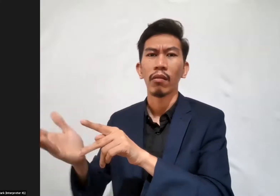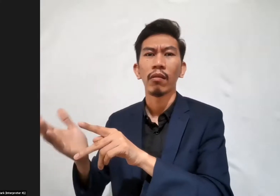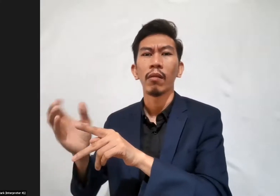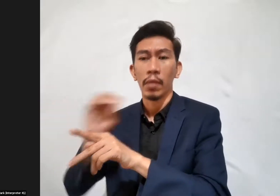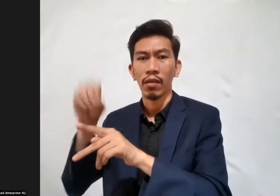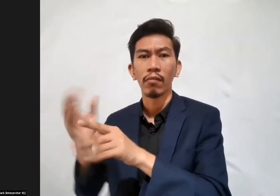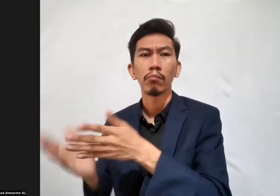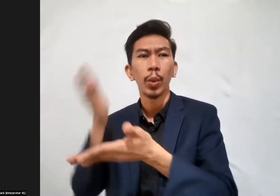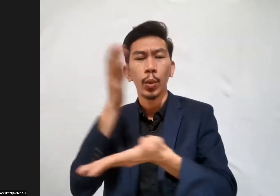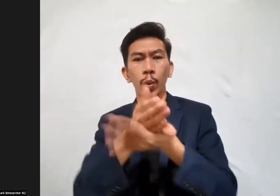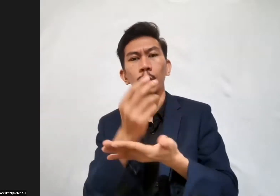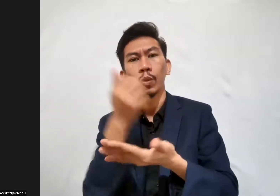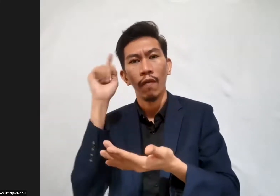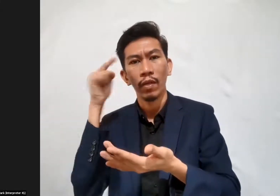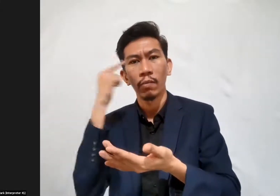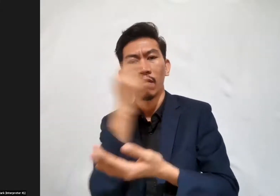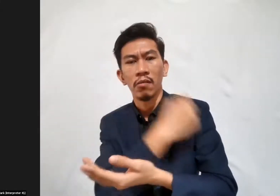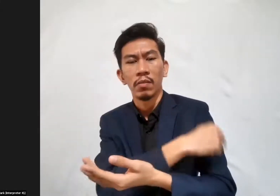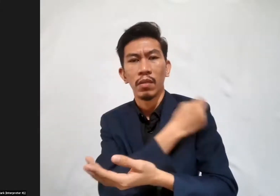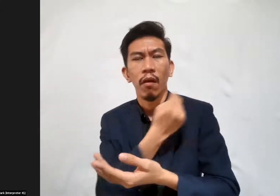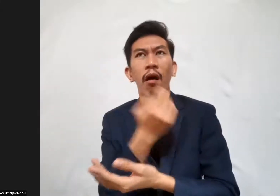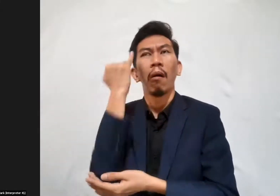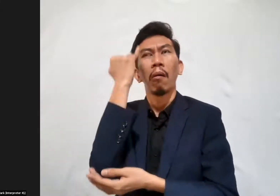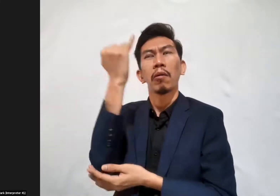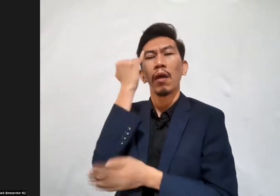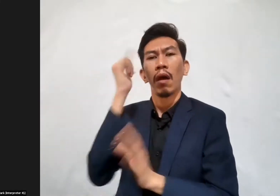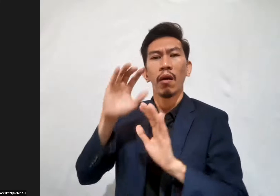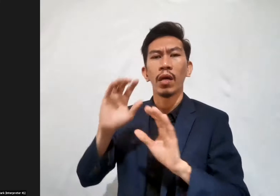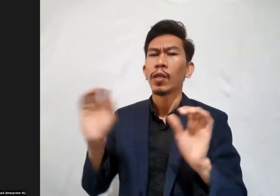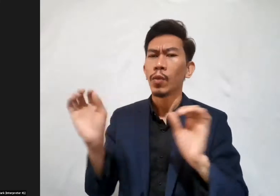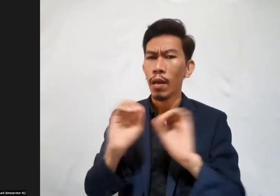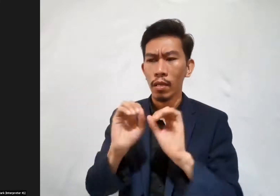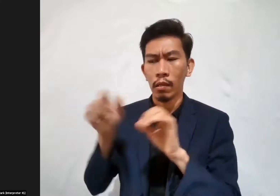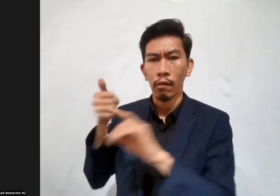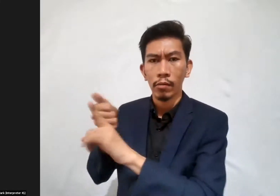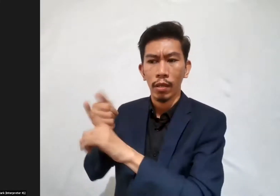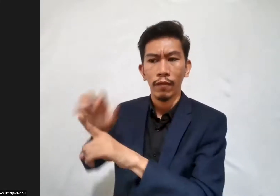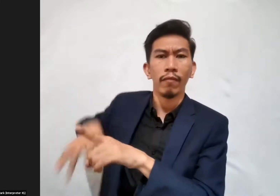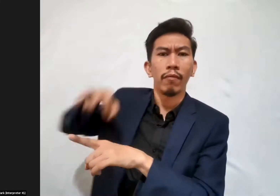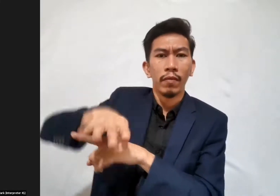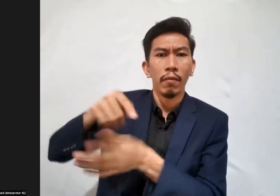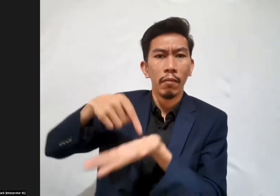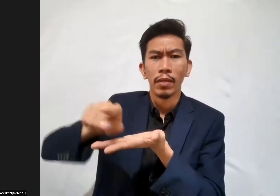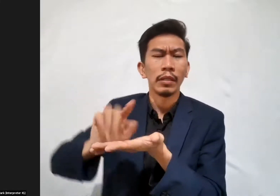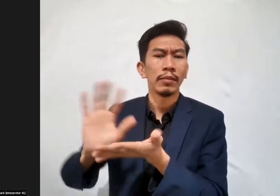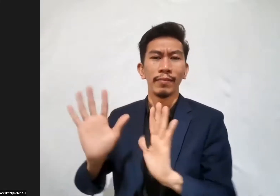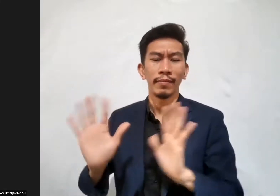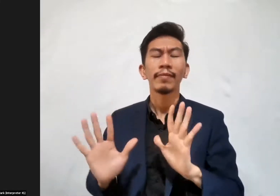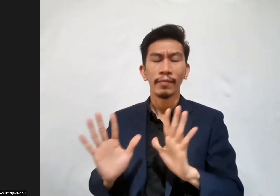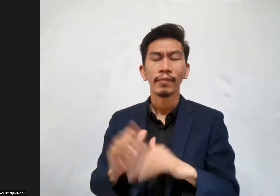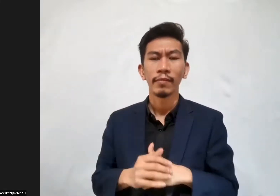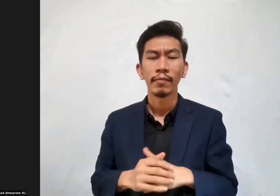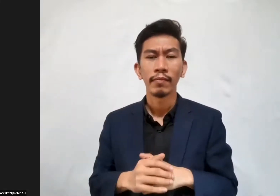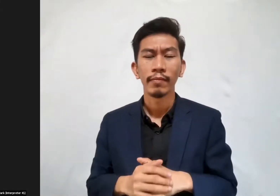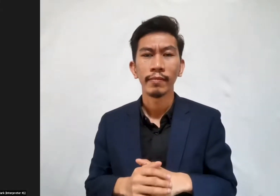hospitals, and to find ways where there's no out-of-pocket for those poor patients. And I think